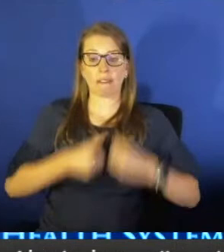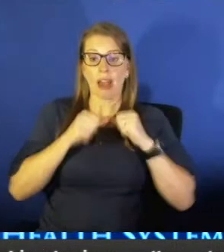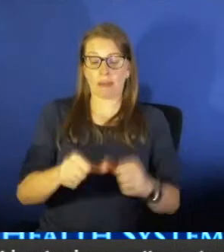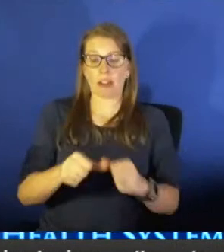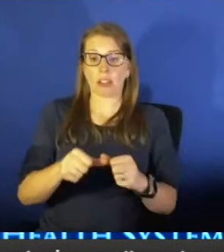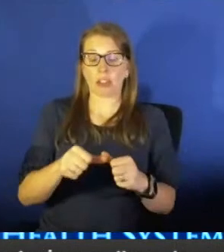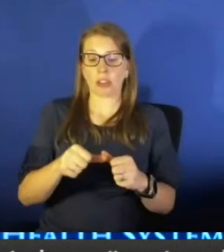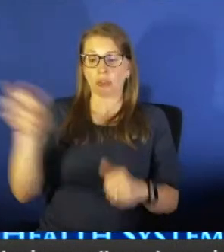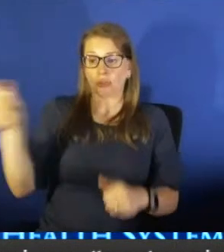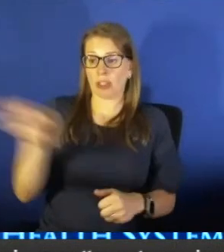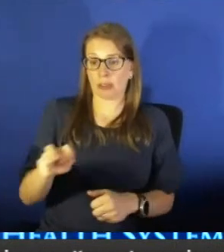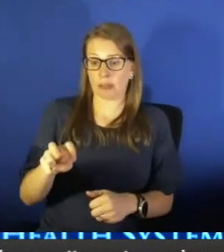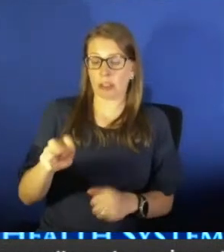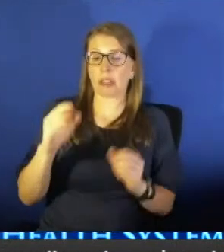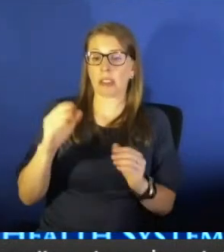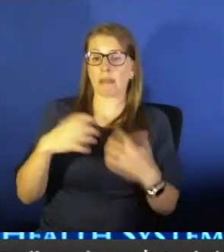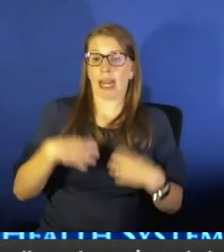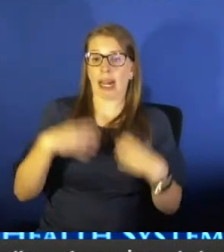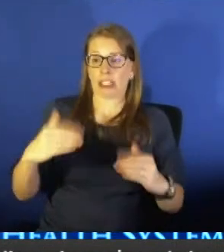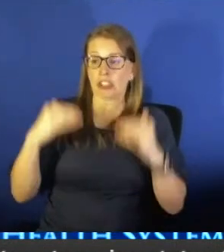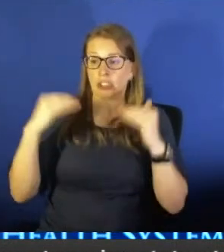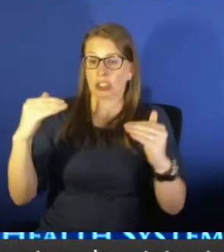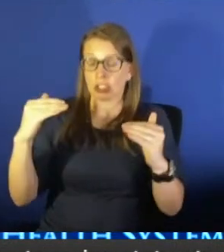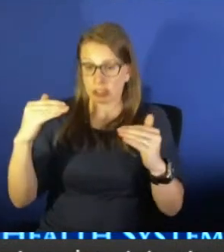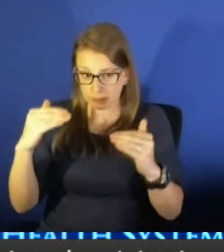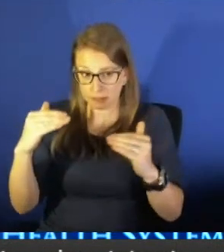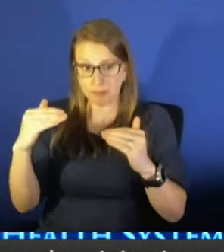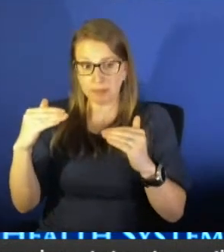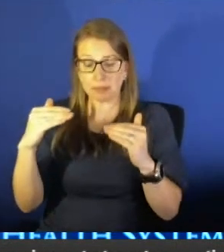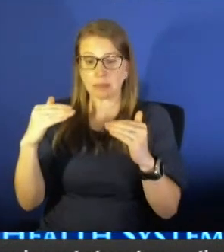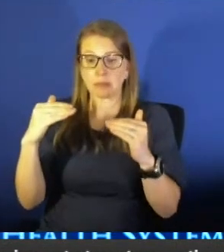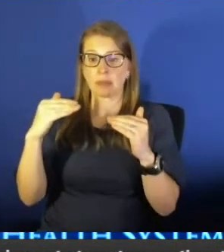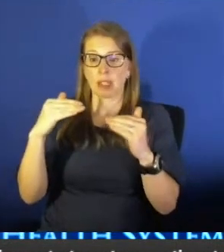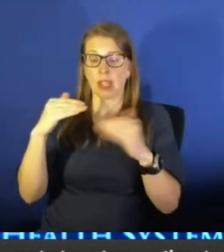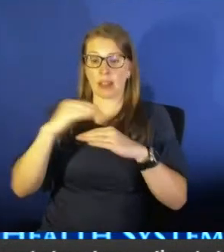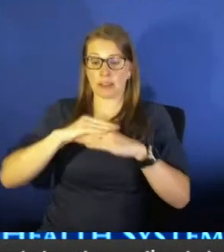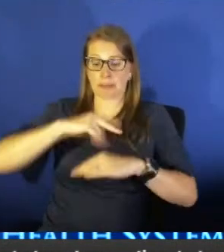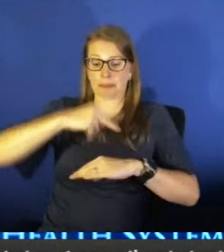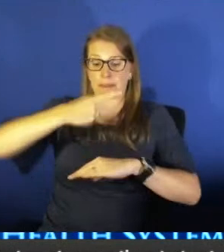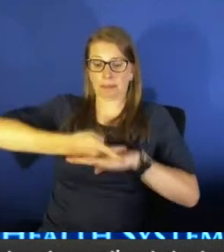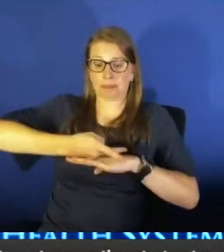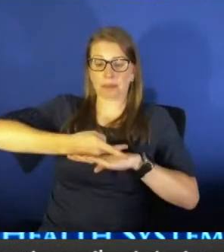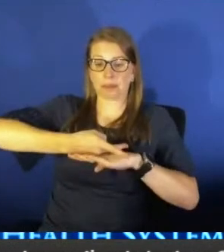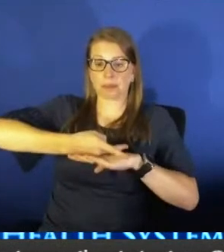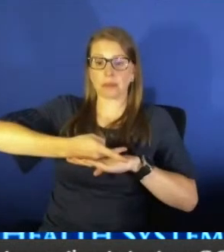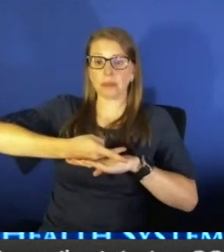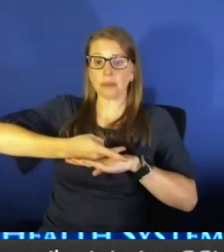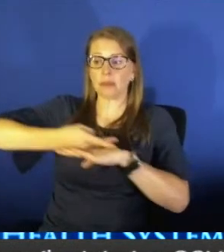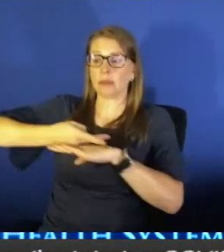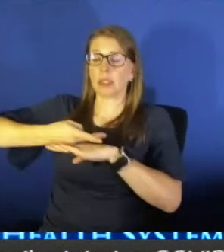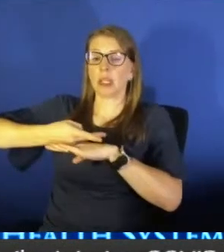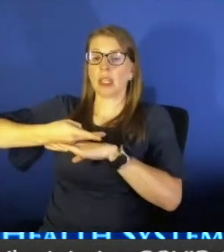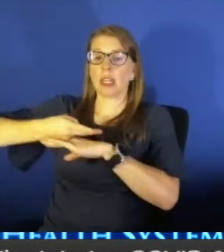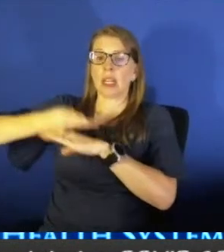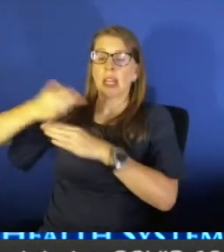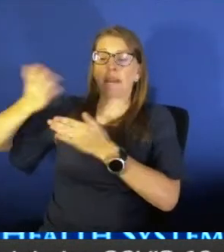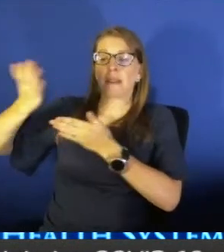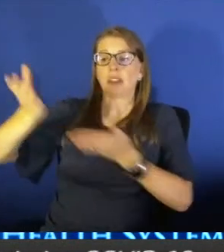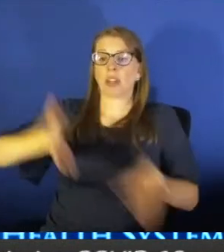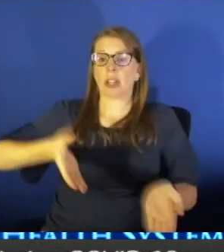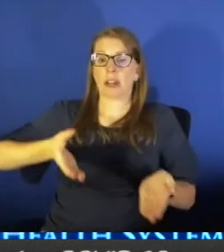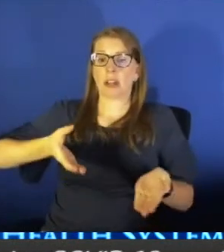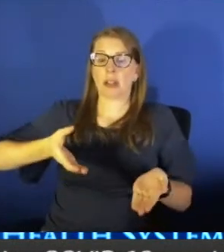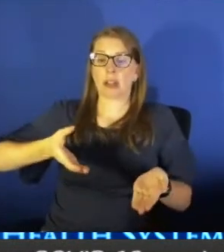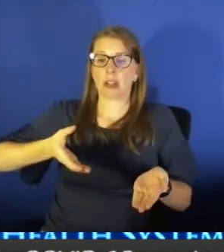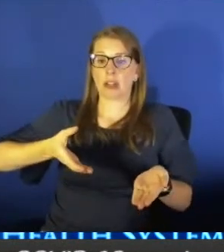of ventilation that they had to be flipped from the position they were in, put on a transport ventilator in an ambulance, brought here, and quite honestly, they